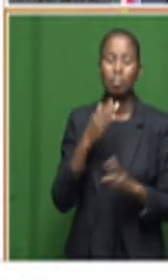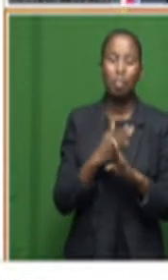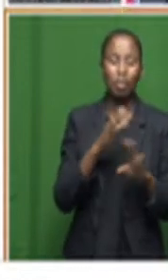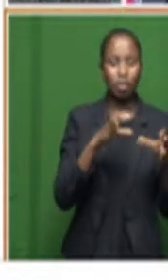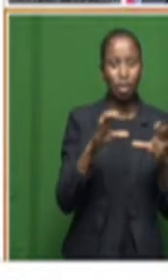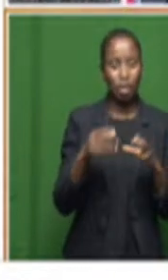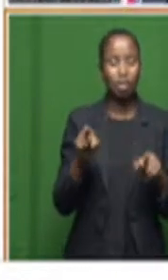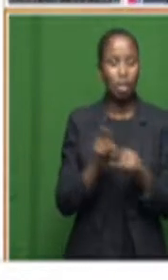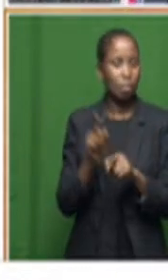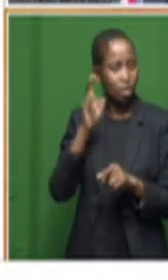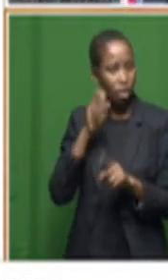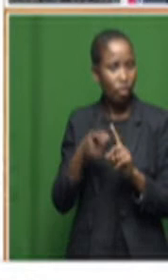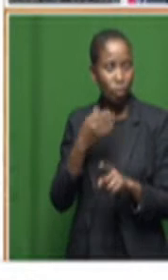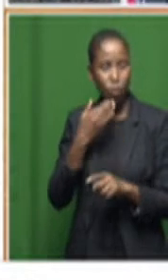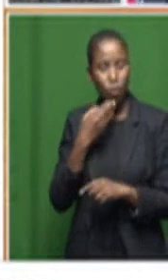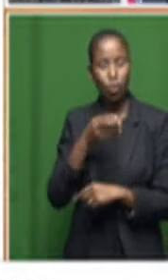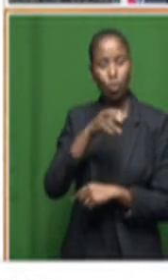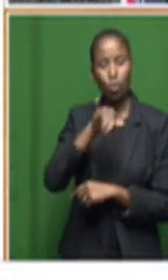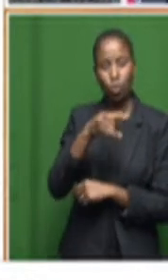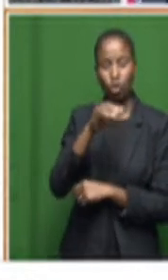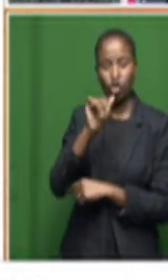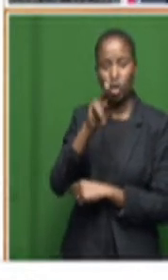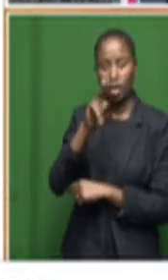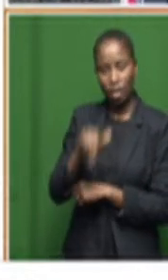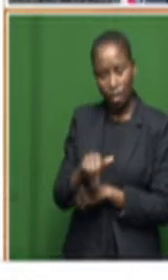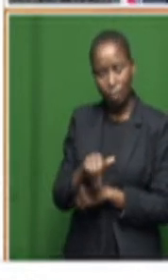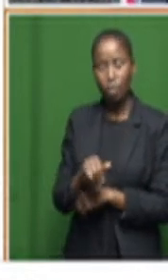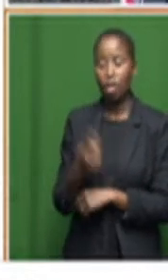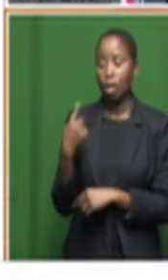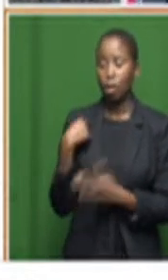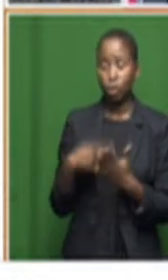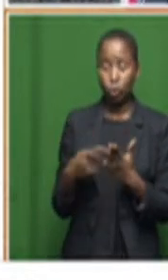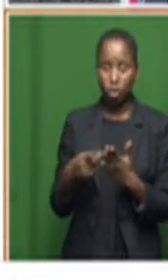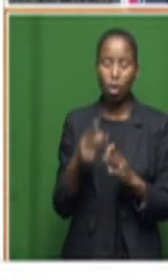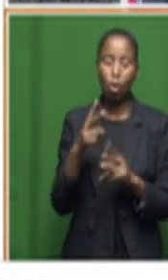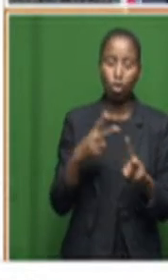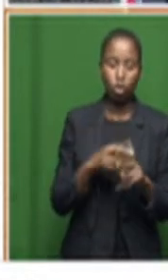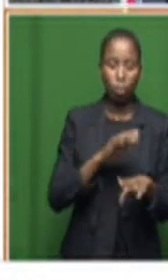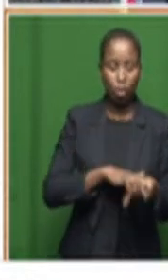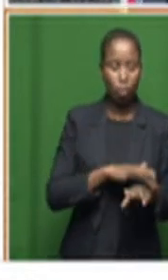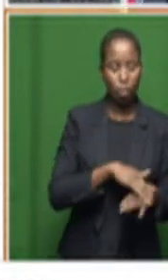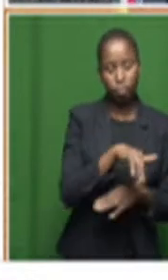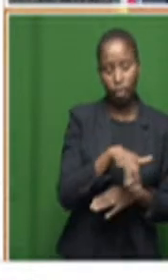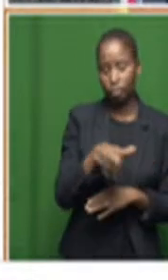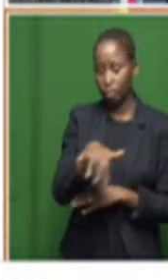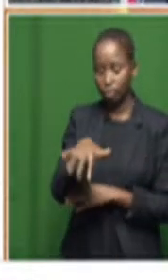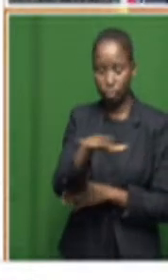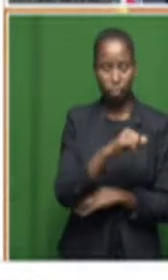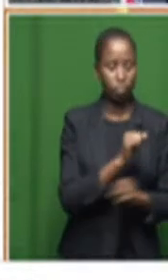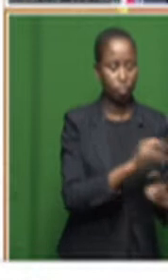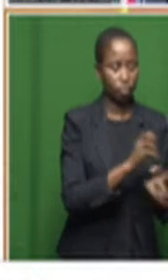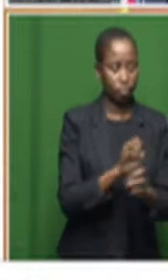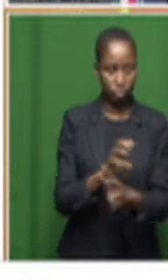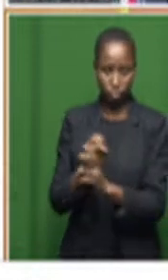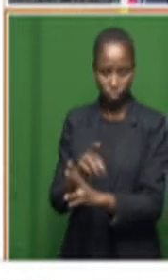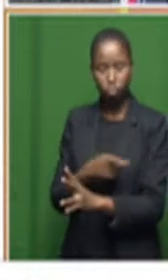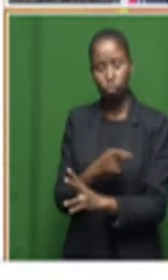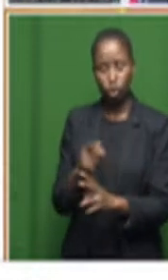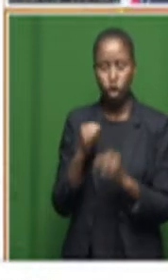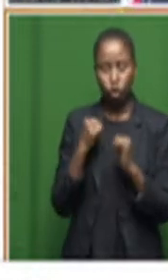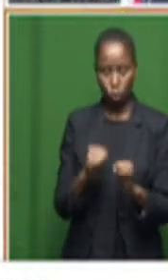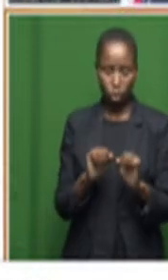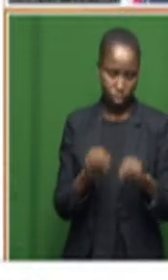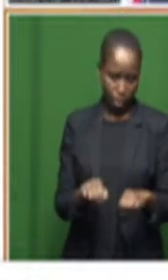we heard from Jackie Myman last week, and all the other sites, that vaccination capacity is strong. Now